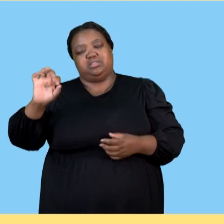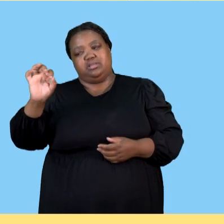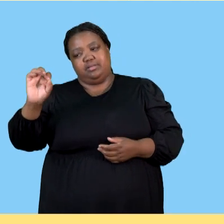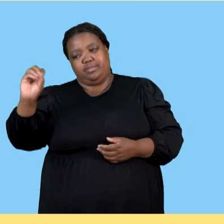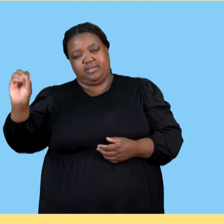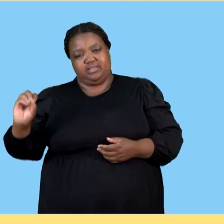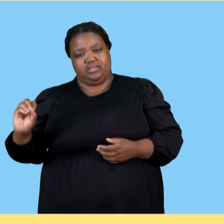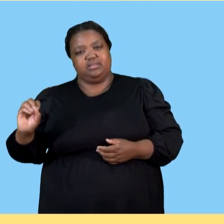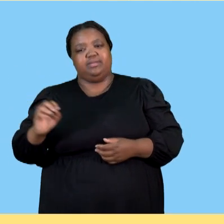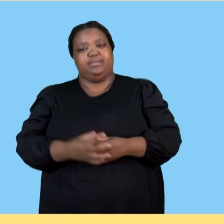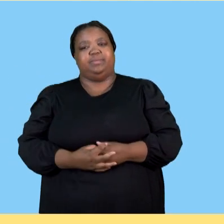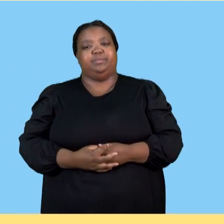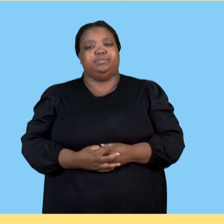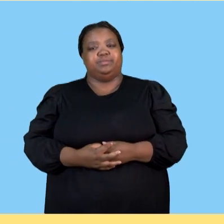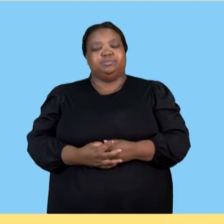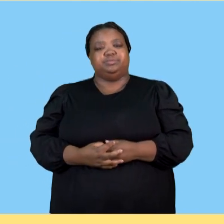69.6%.